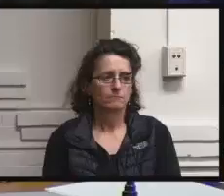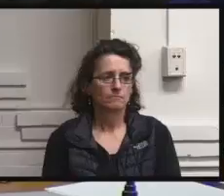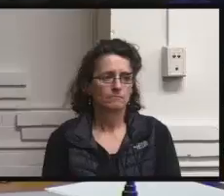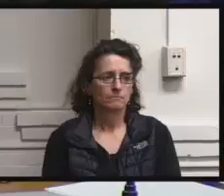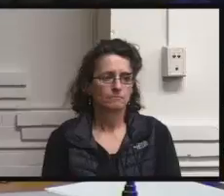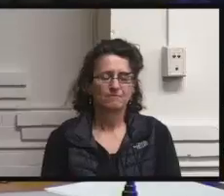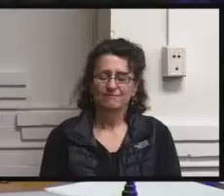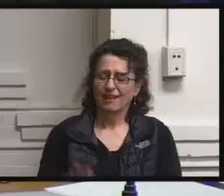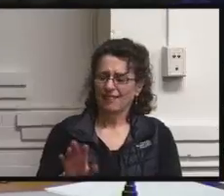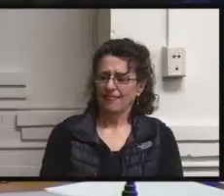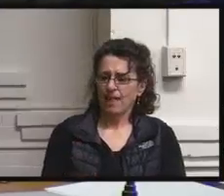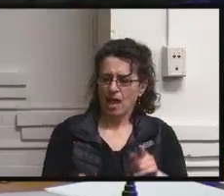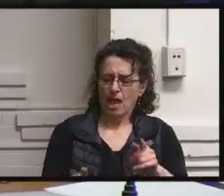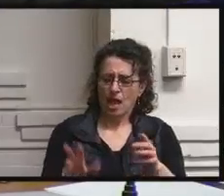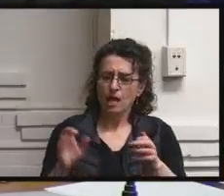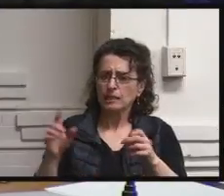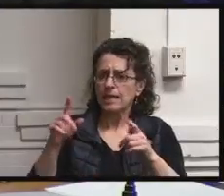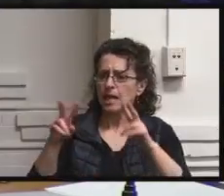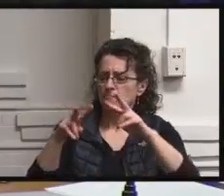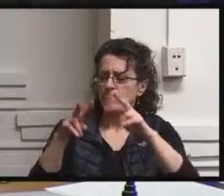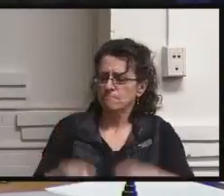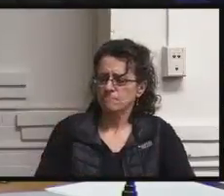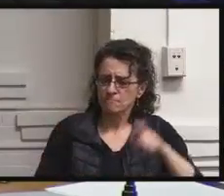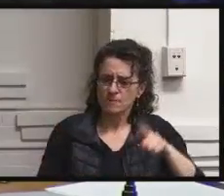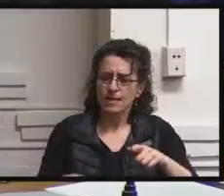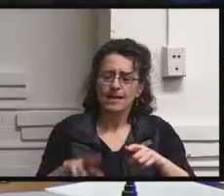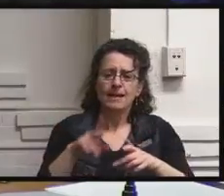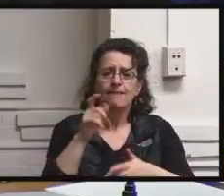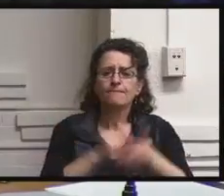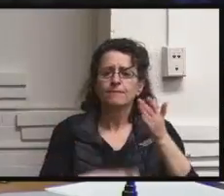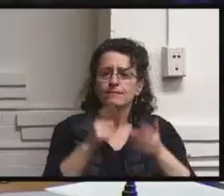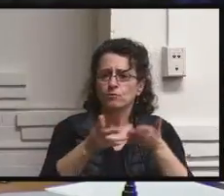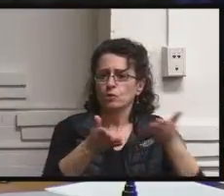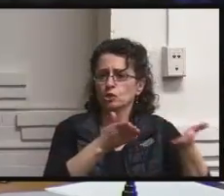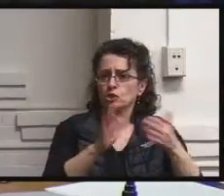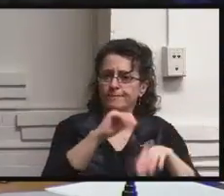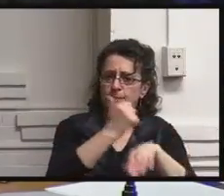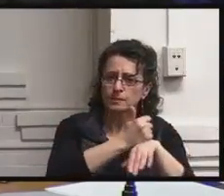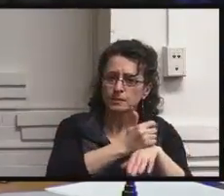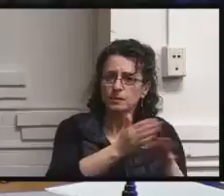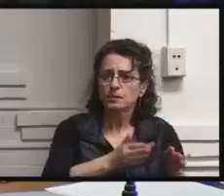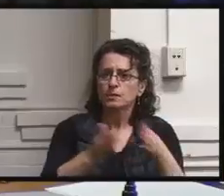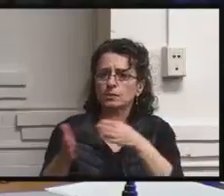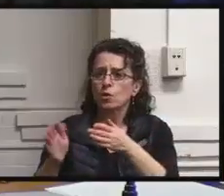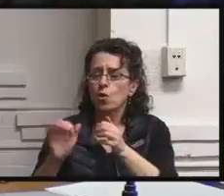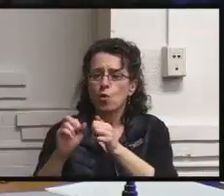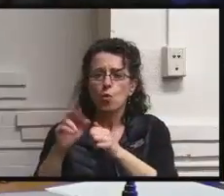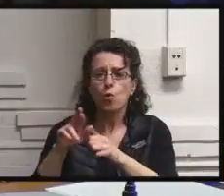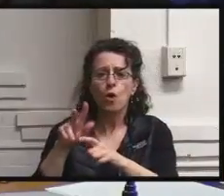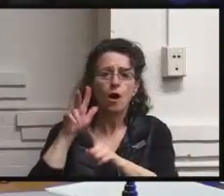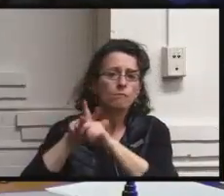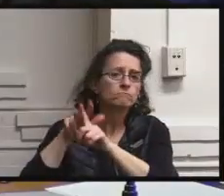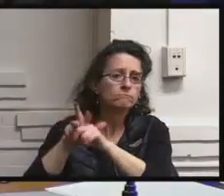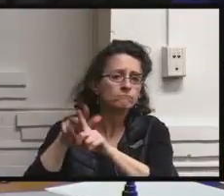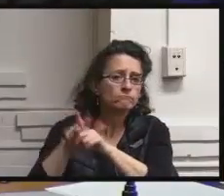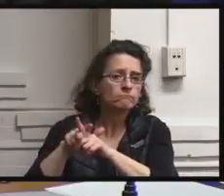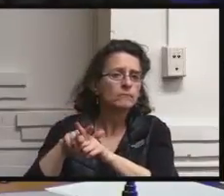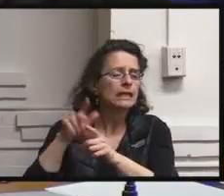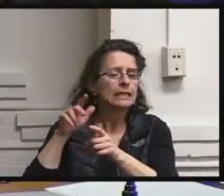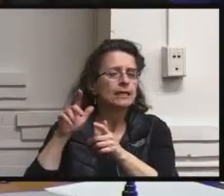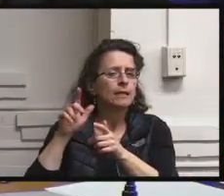fee-for-service cost allocation kind of system would look like and whether or not that would be a fairer way to collect the revenues of the